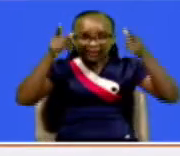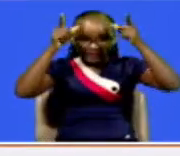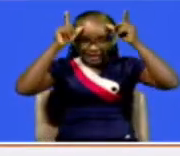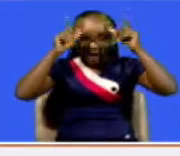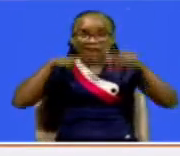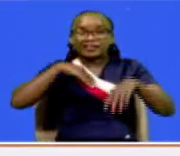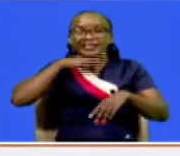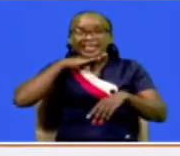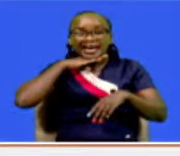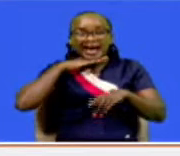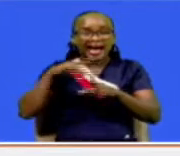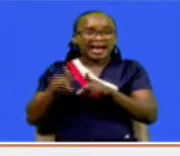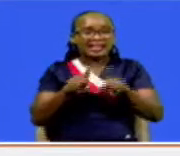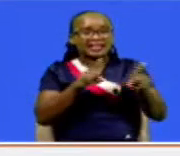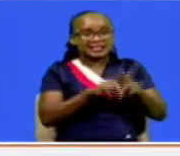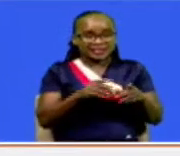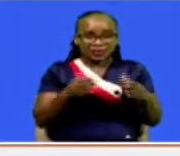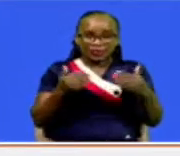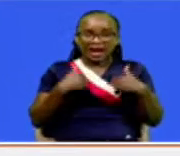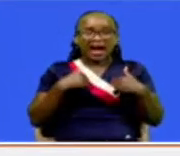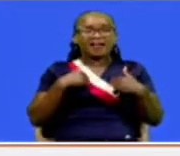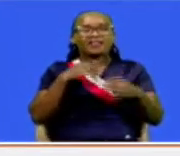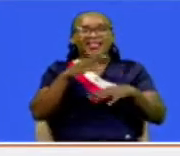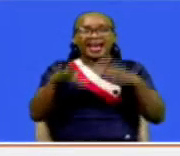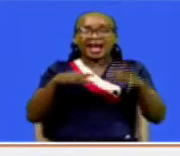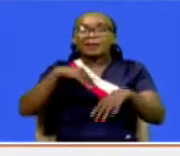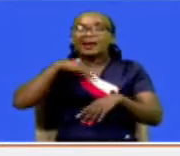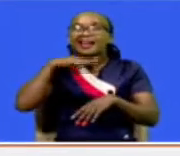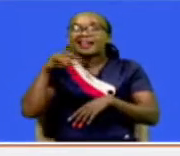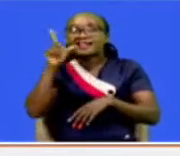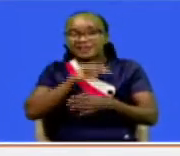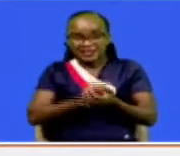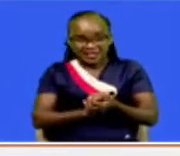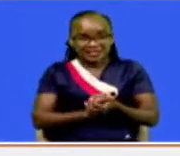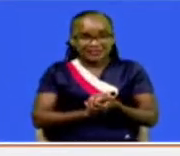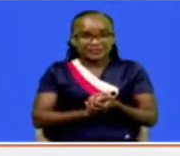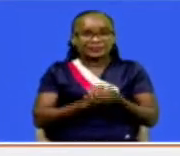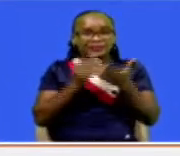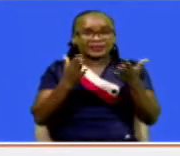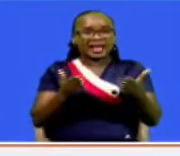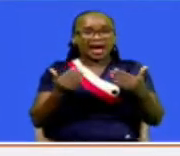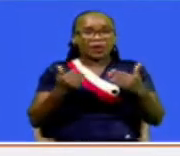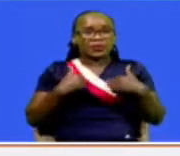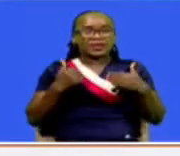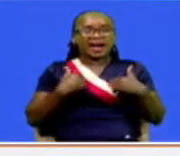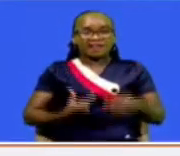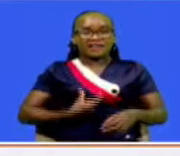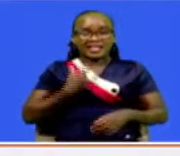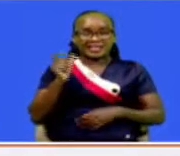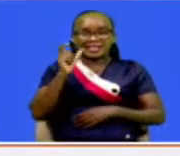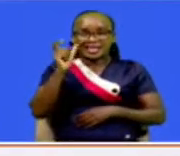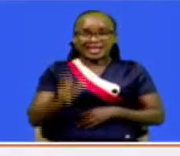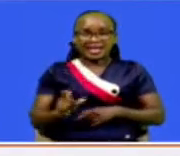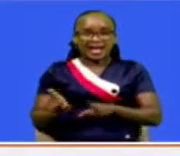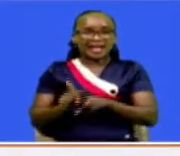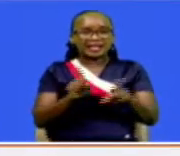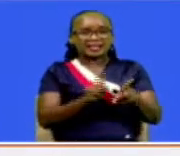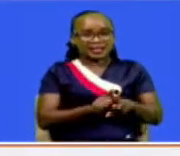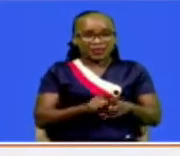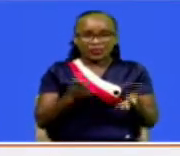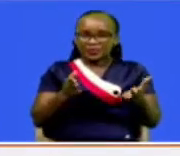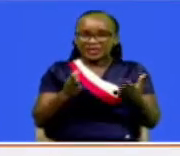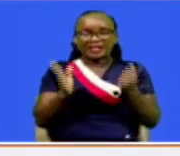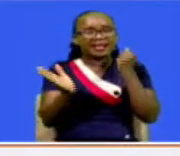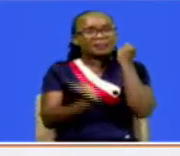to death, pastures have withered, and wells have dried up. Our reporter, Willie Lusige, visited the region that is witnessing the